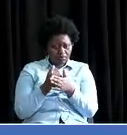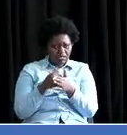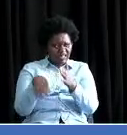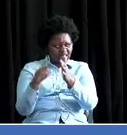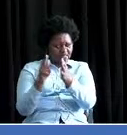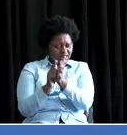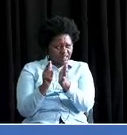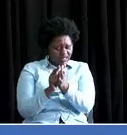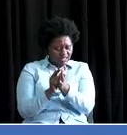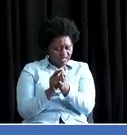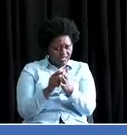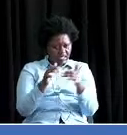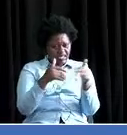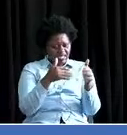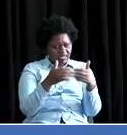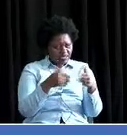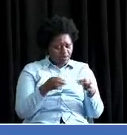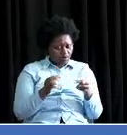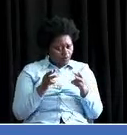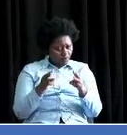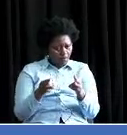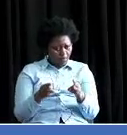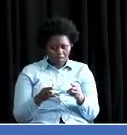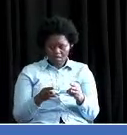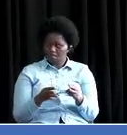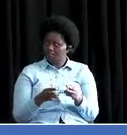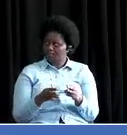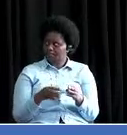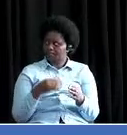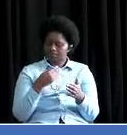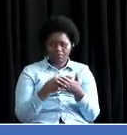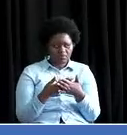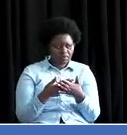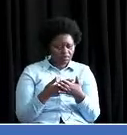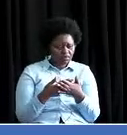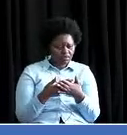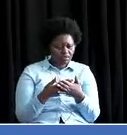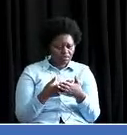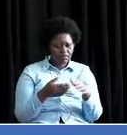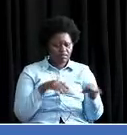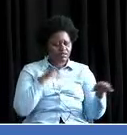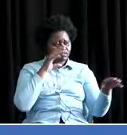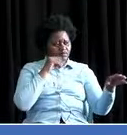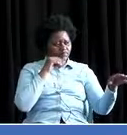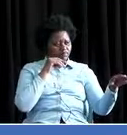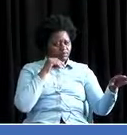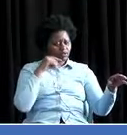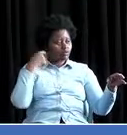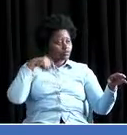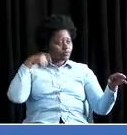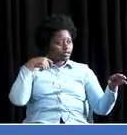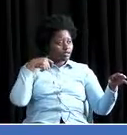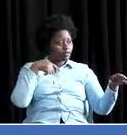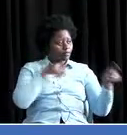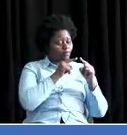with legal. Is there a way of that we can... Speaker, point of order,